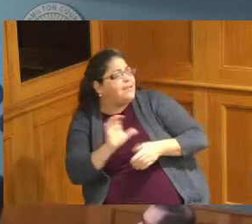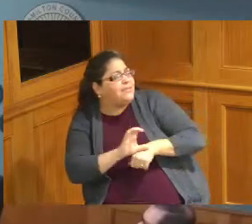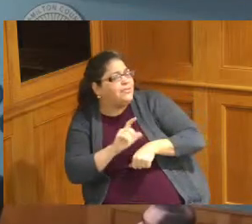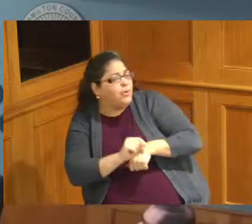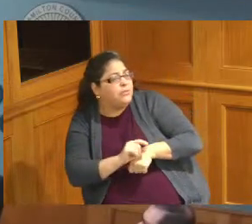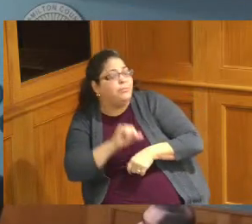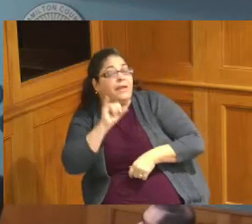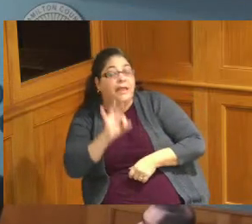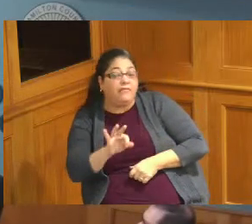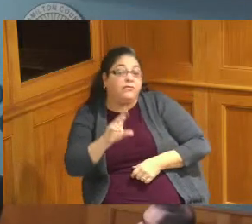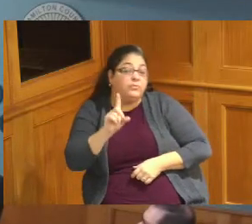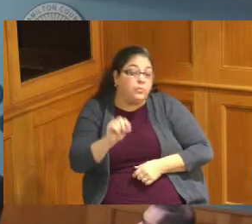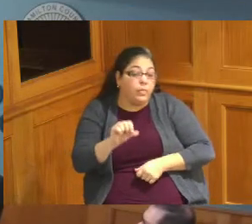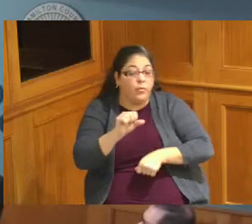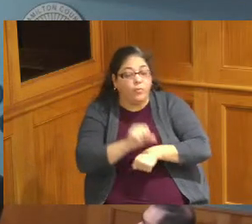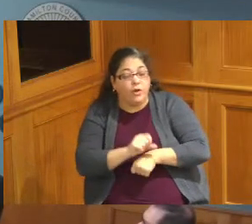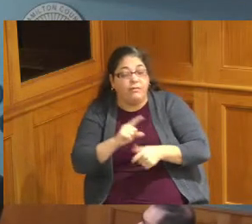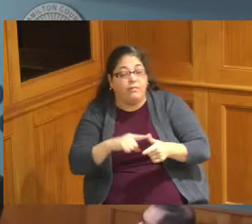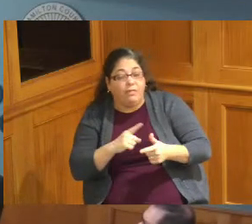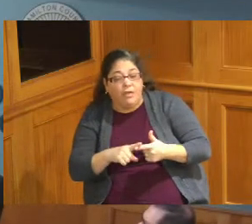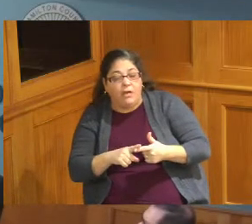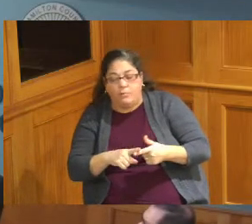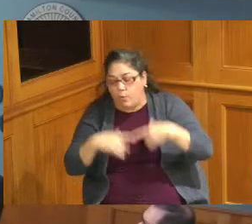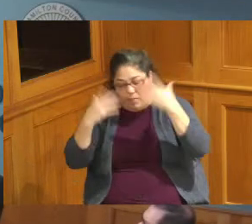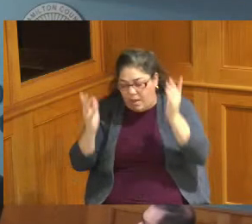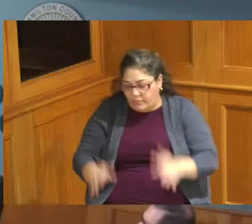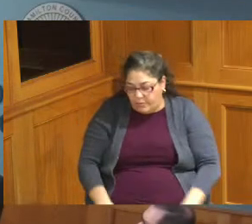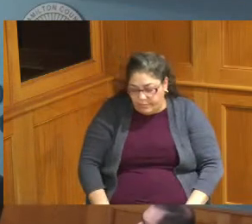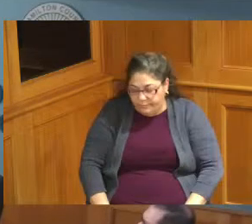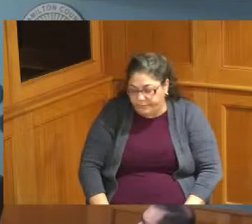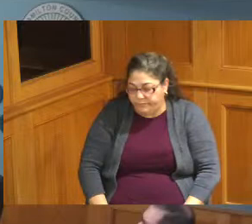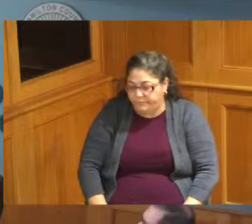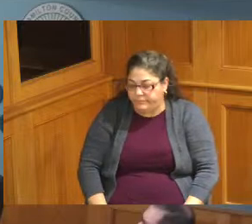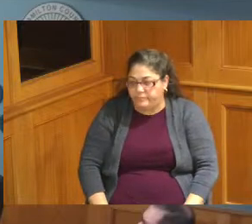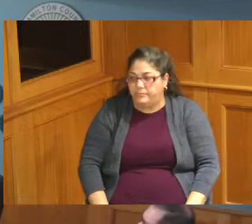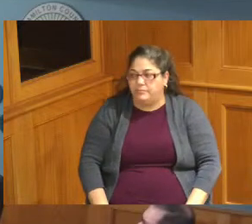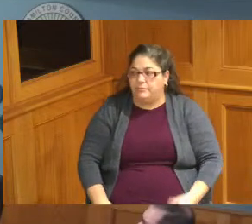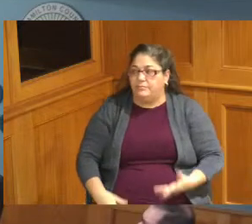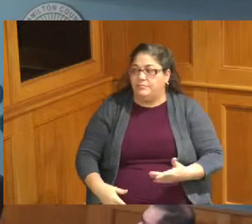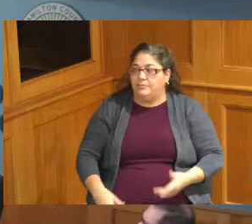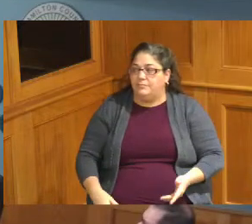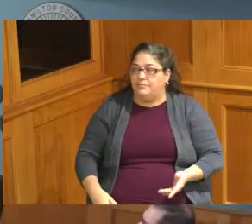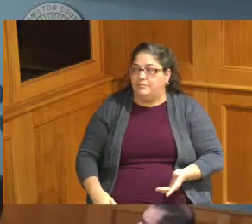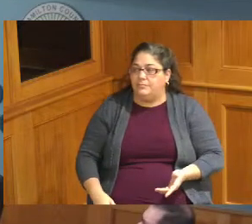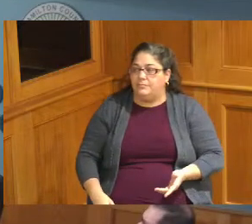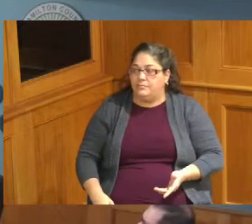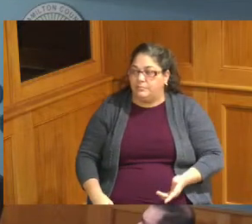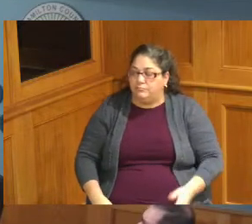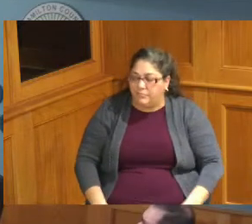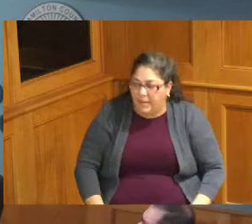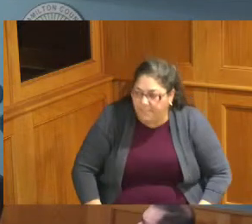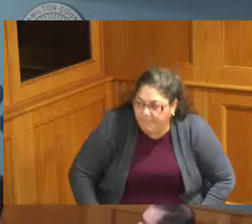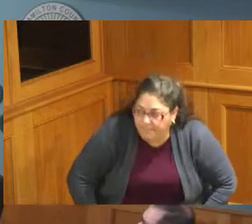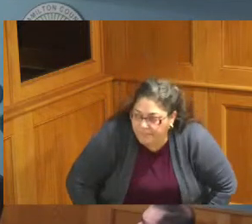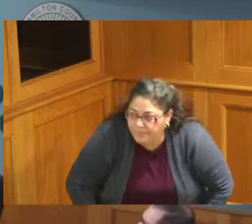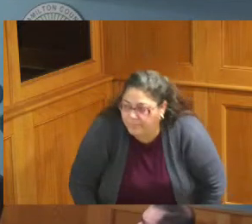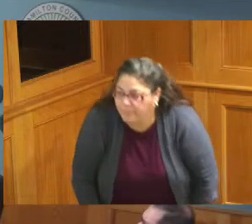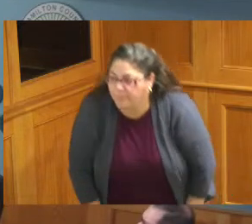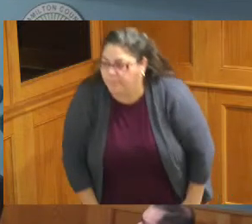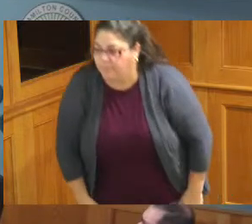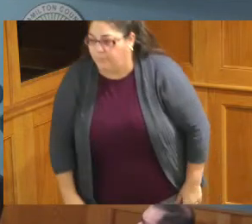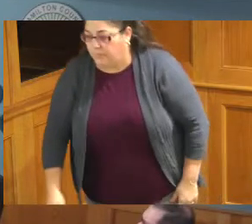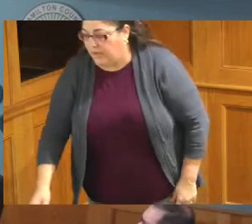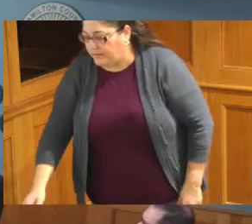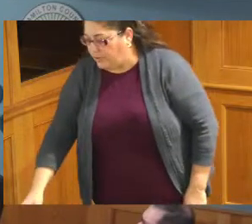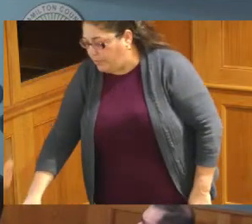do the work, I don't want to put it out there, but the thing that we're looking at doing,